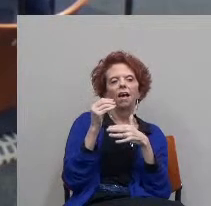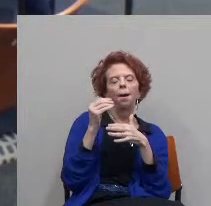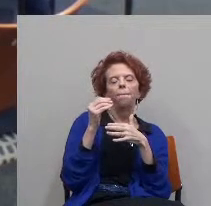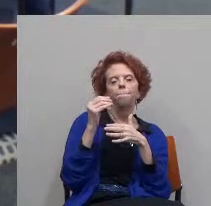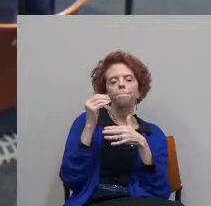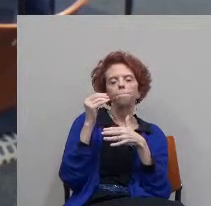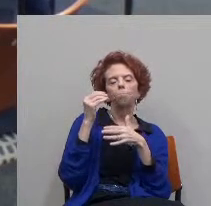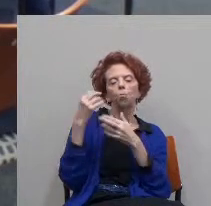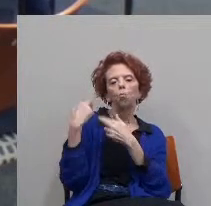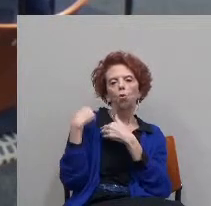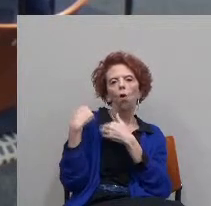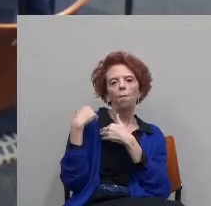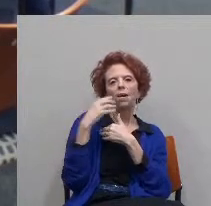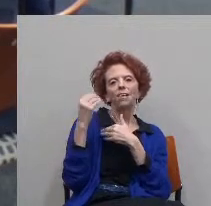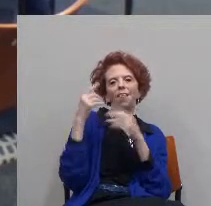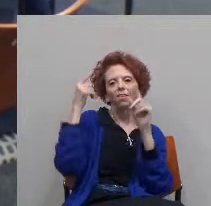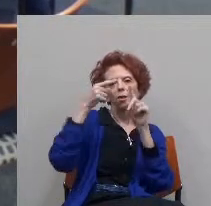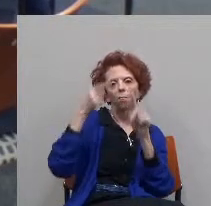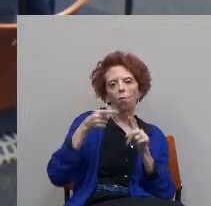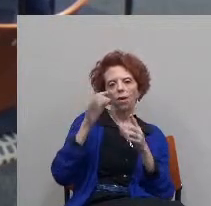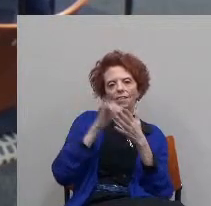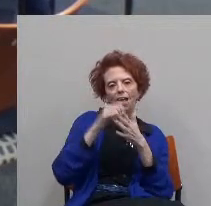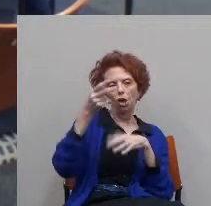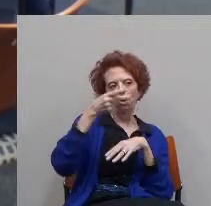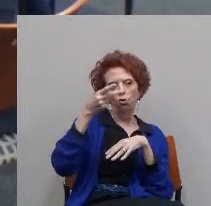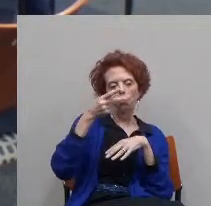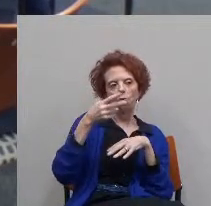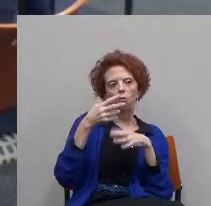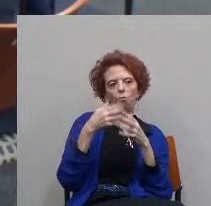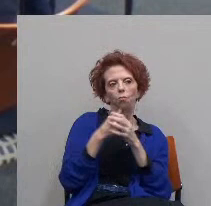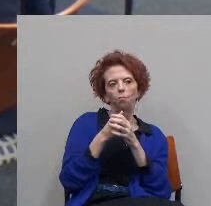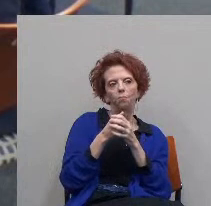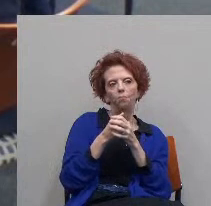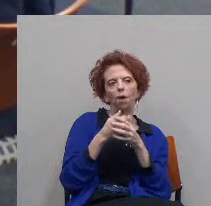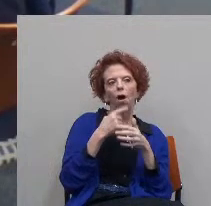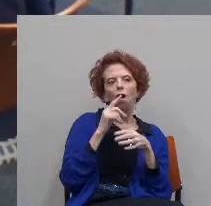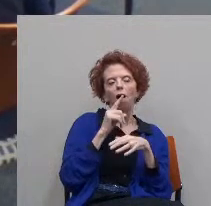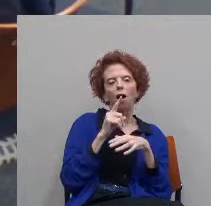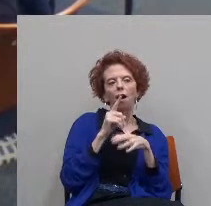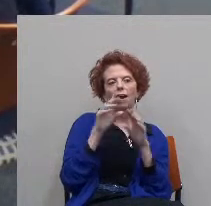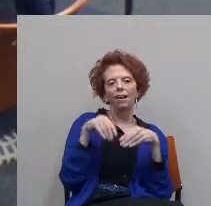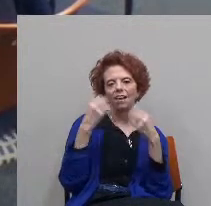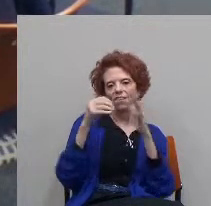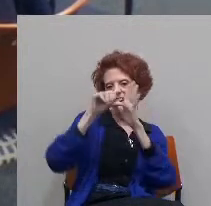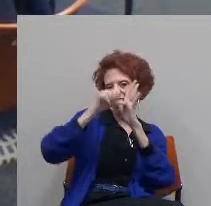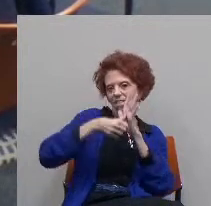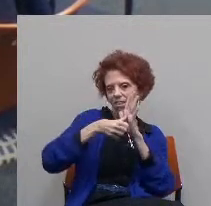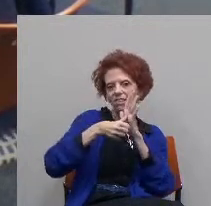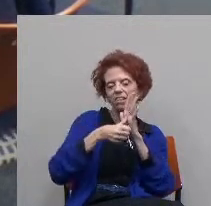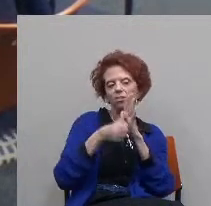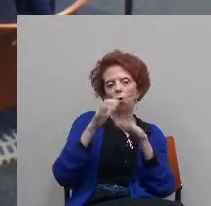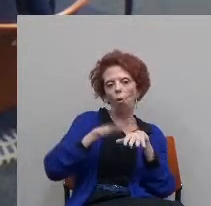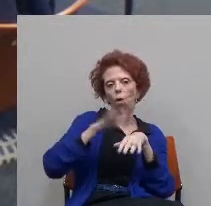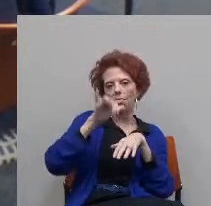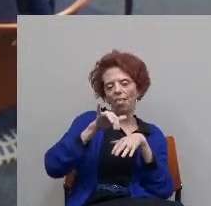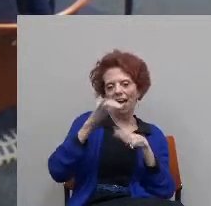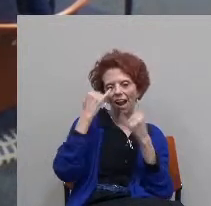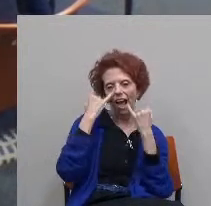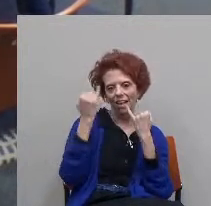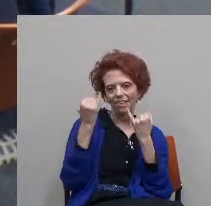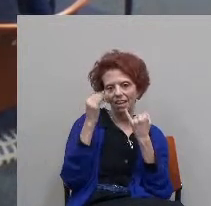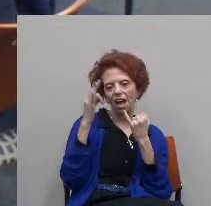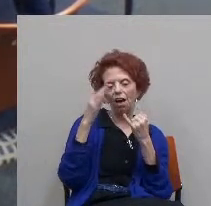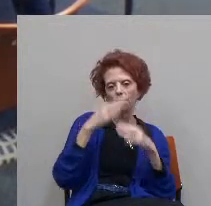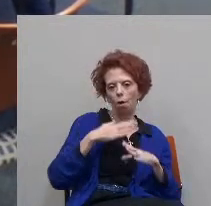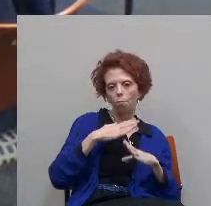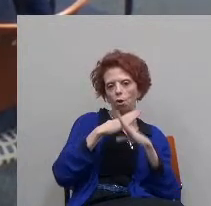the points that you and Mr. Morris made are putting an emphasis on this notion